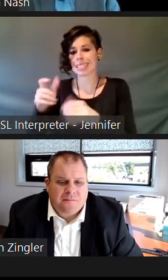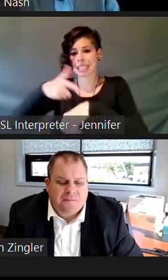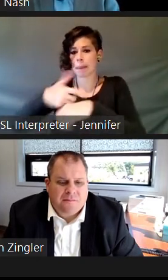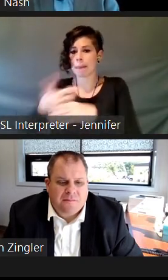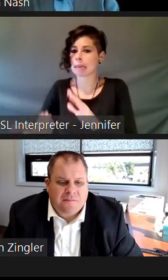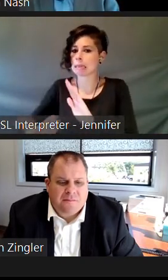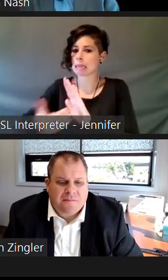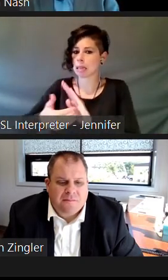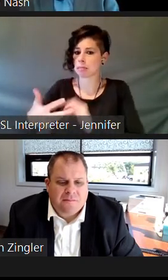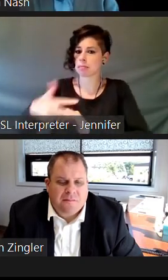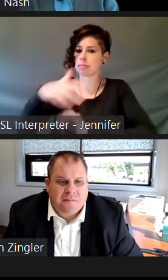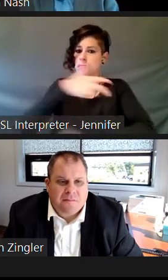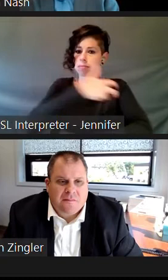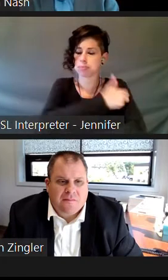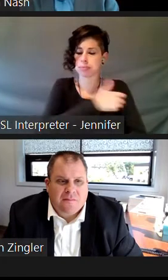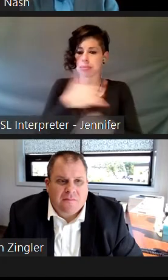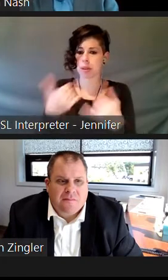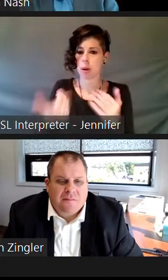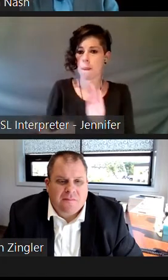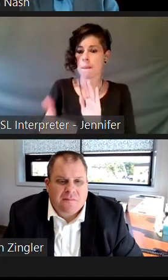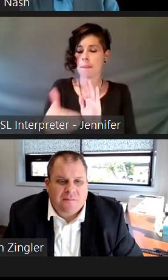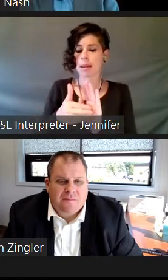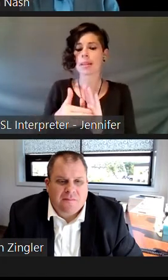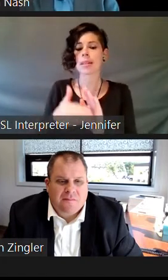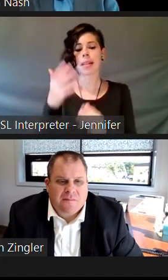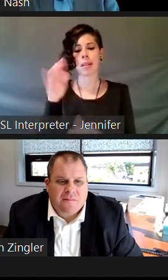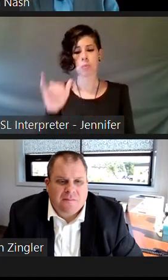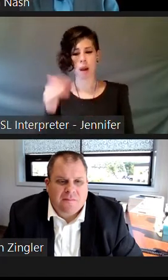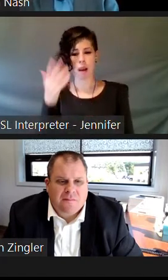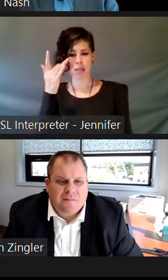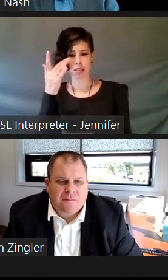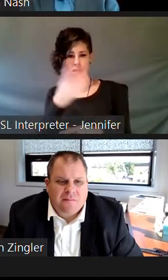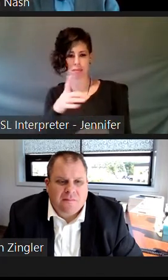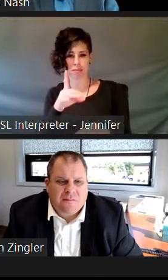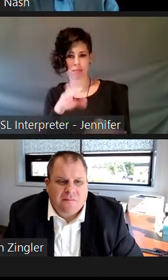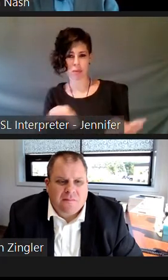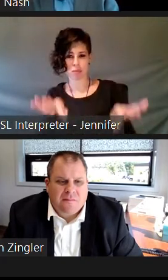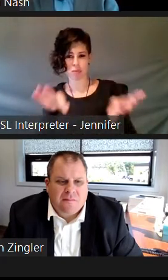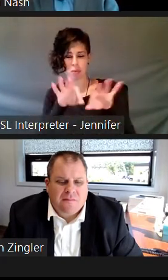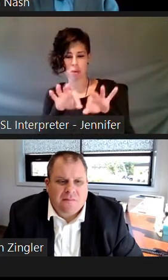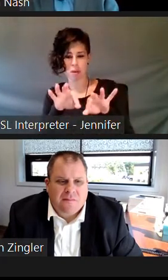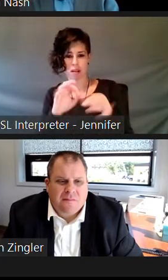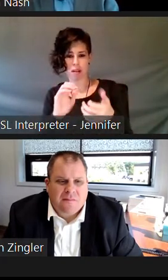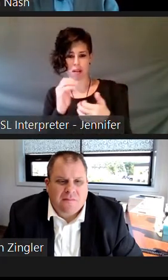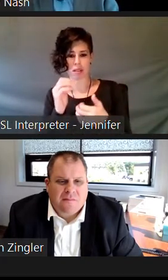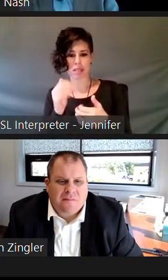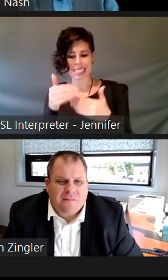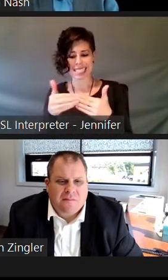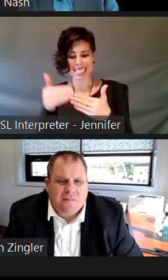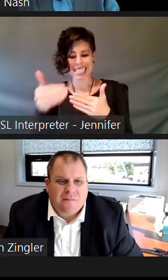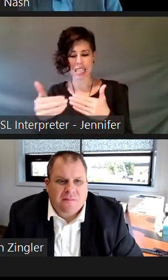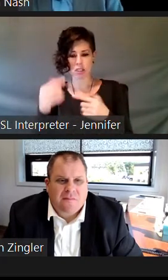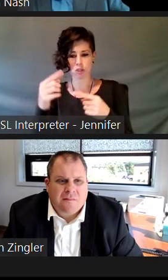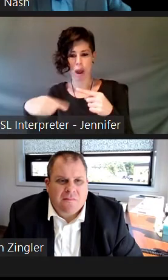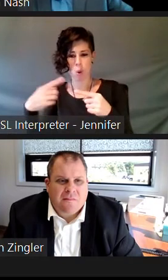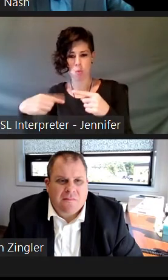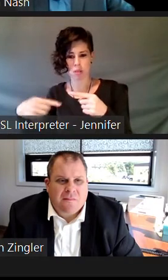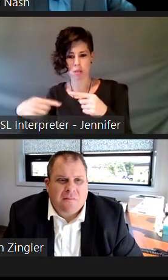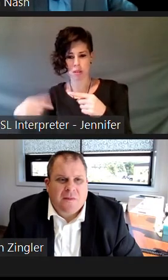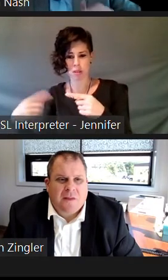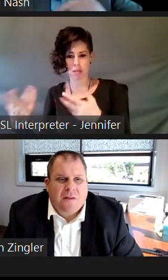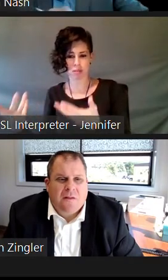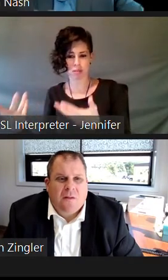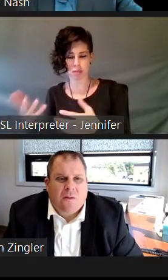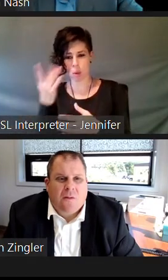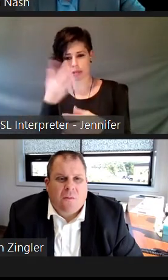focus, and why the data here is so important to help us recognize how we do this in whatever this next round is.